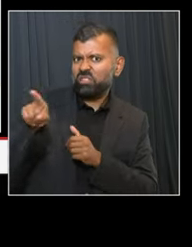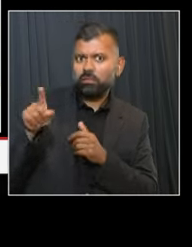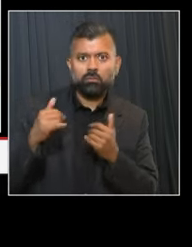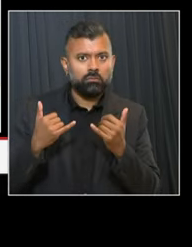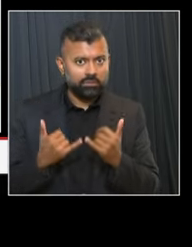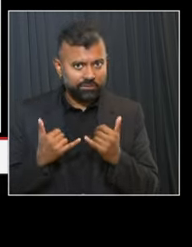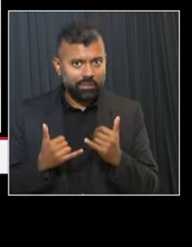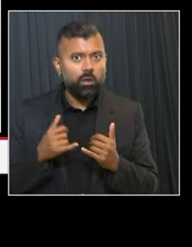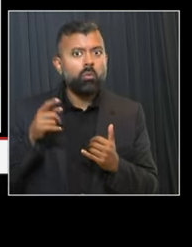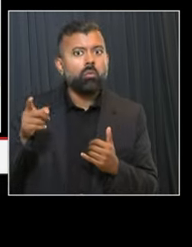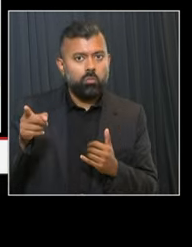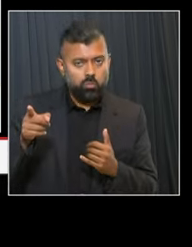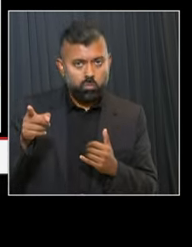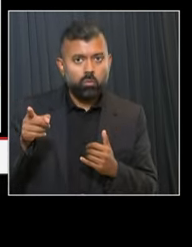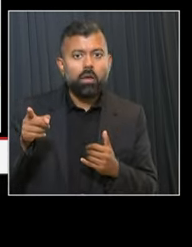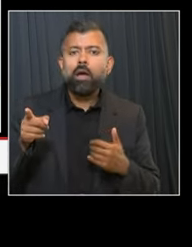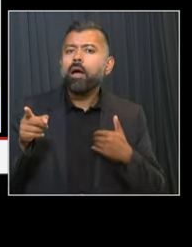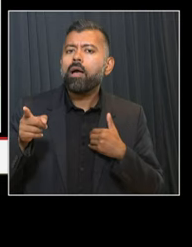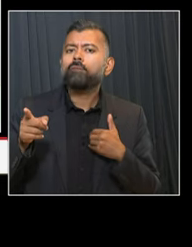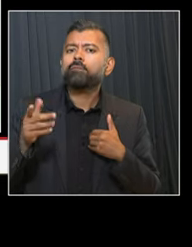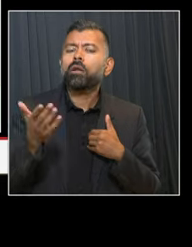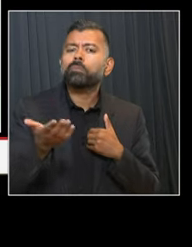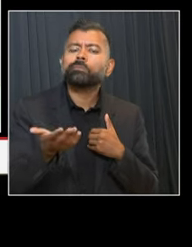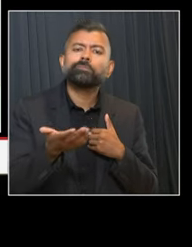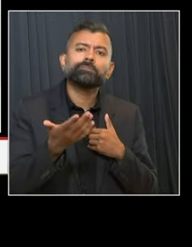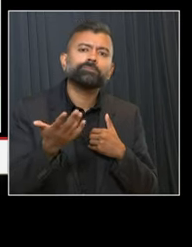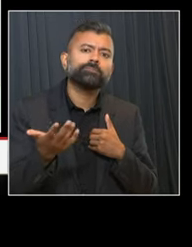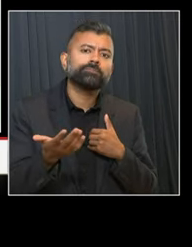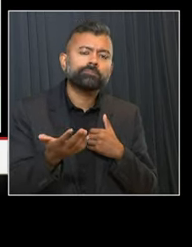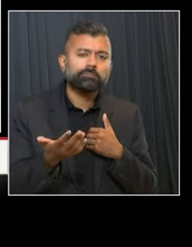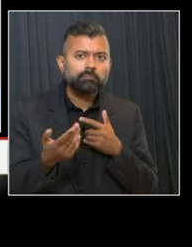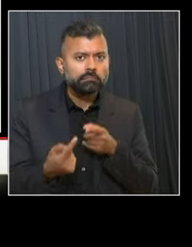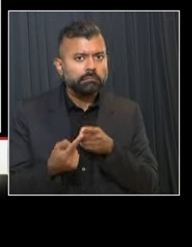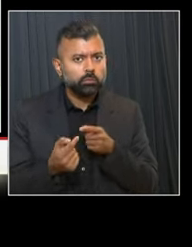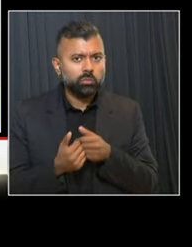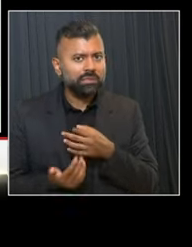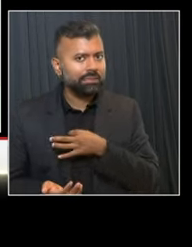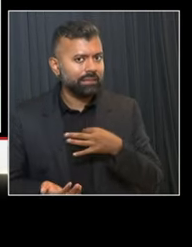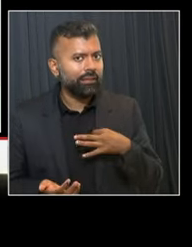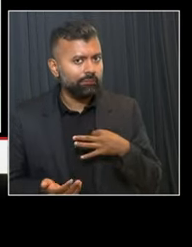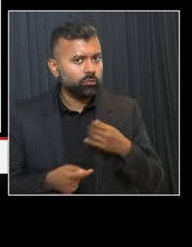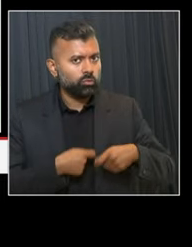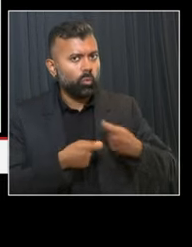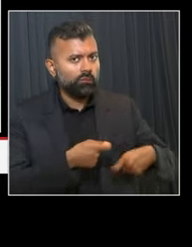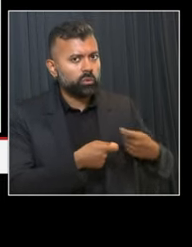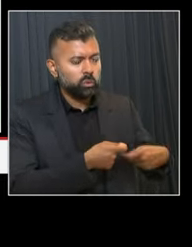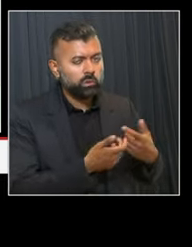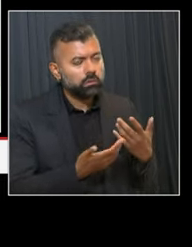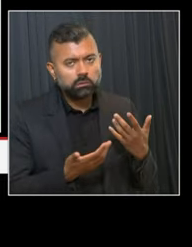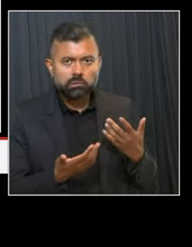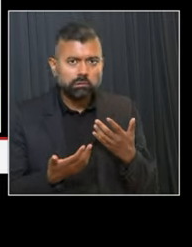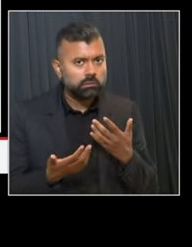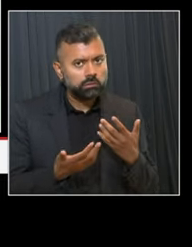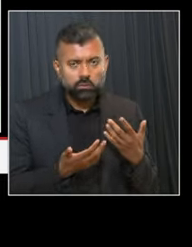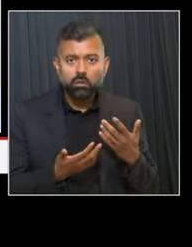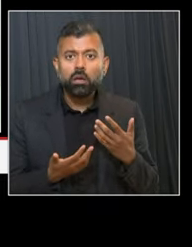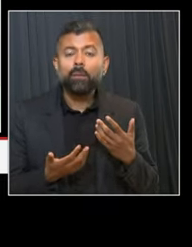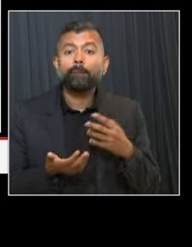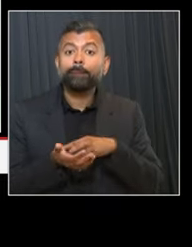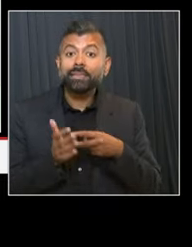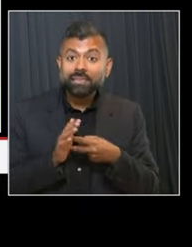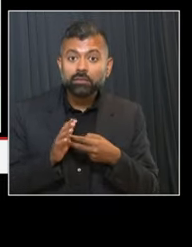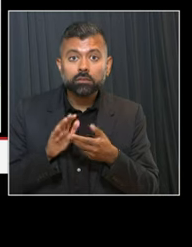also, because they haven't been able to fully staff up to where we want to be, is currently operating with a